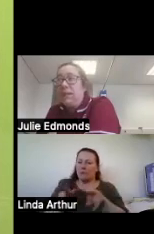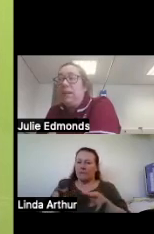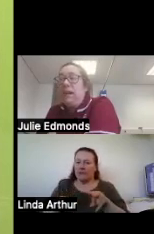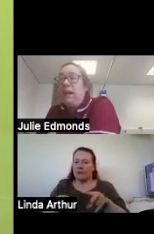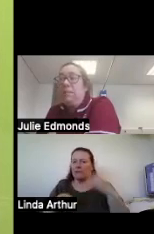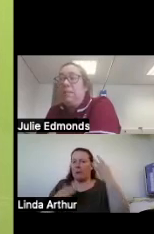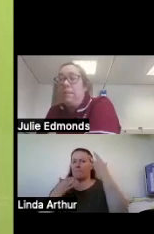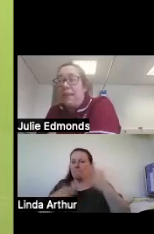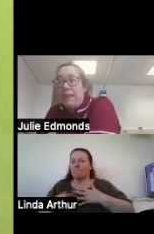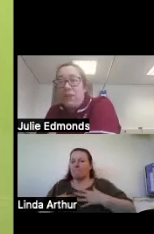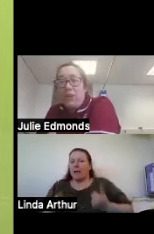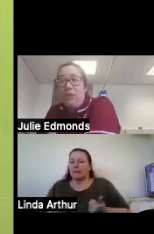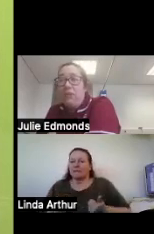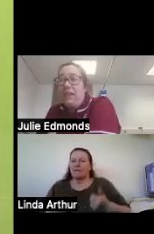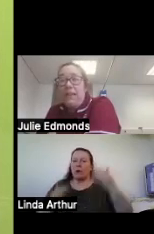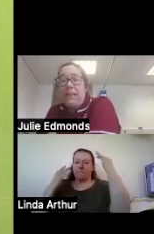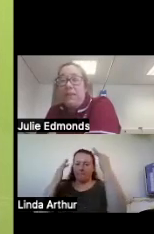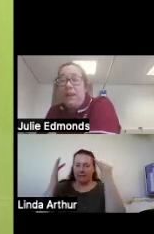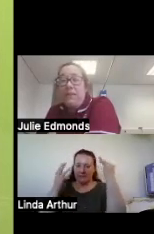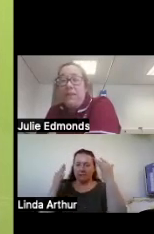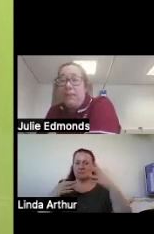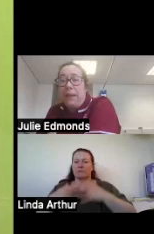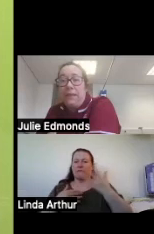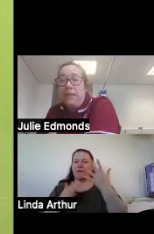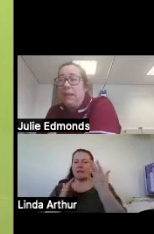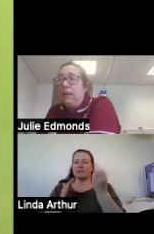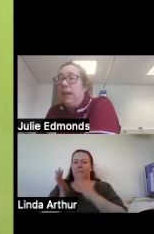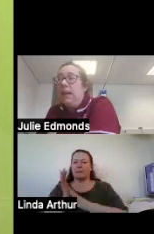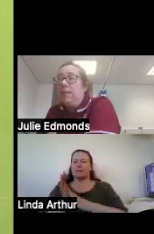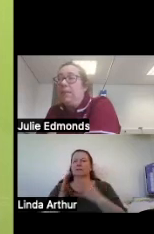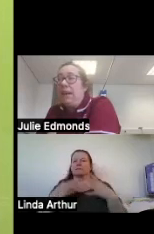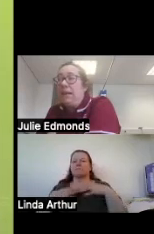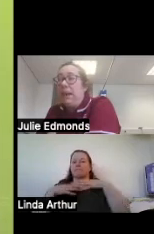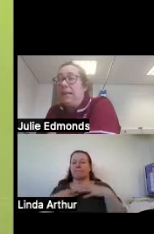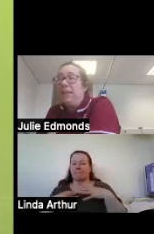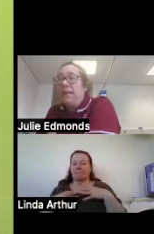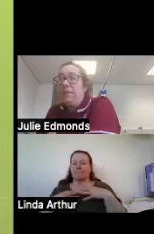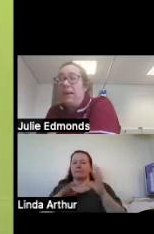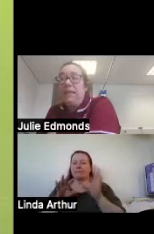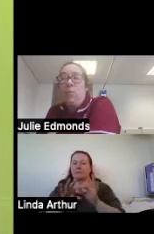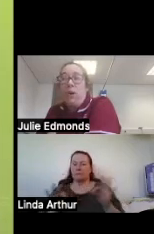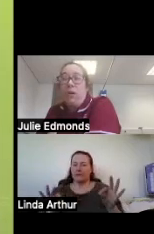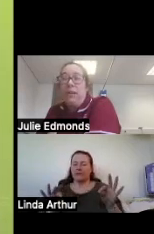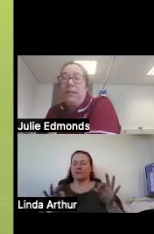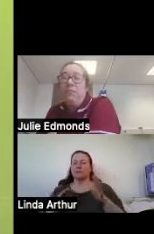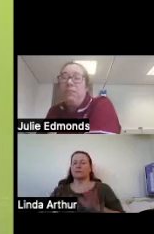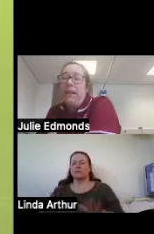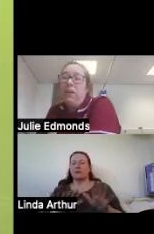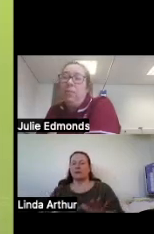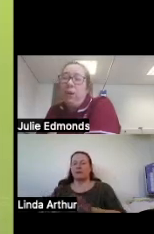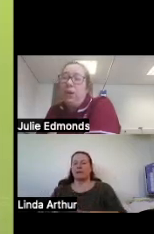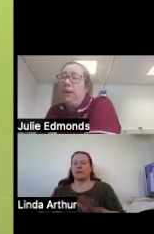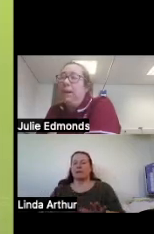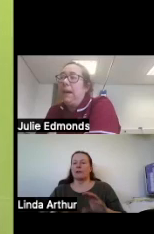mindfulness, meditation, just setting aside 5 to 10 minutes, finding peace in a frantic world. It's a really